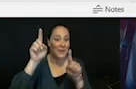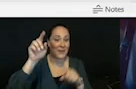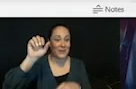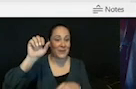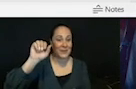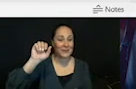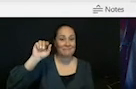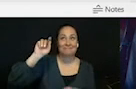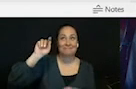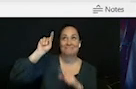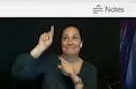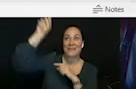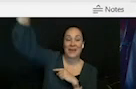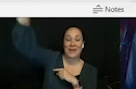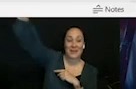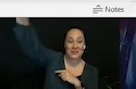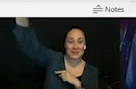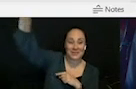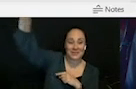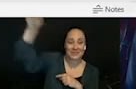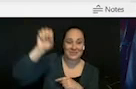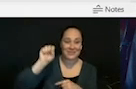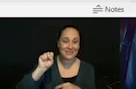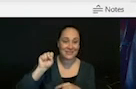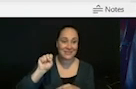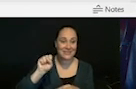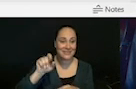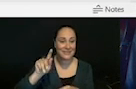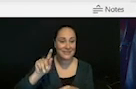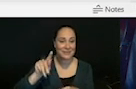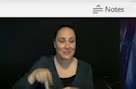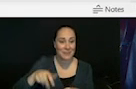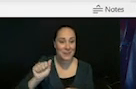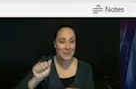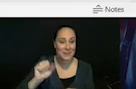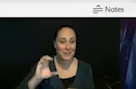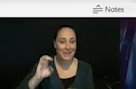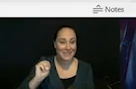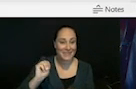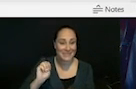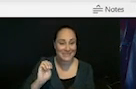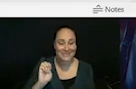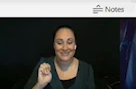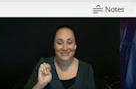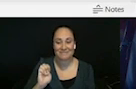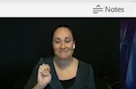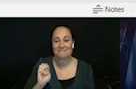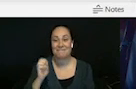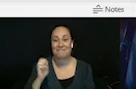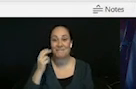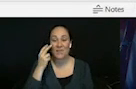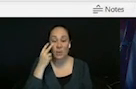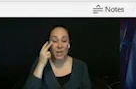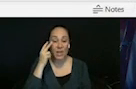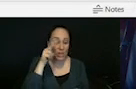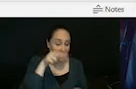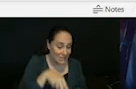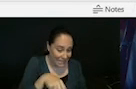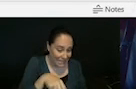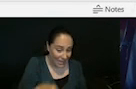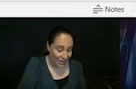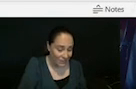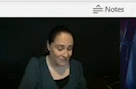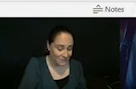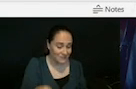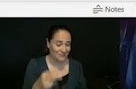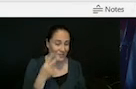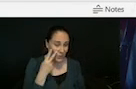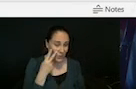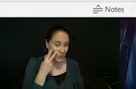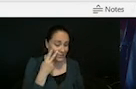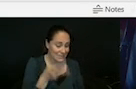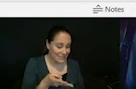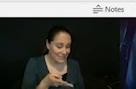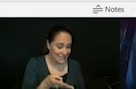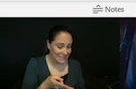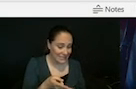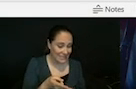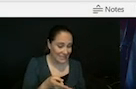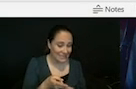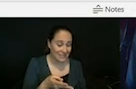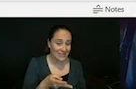if we were to go to space and we look down on a storm cloud forming, you would see the same exact